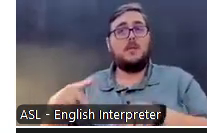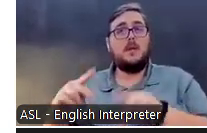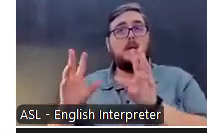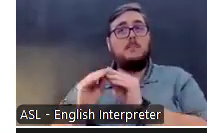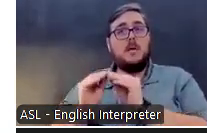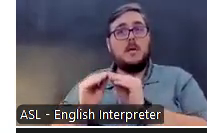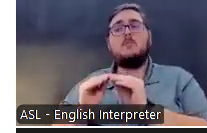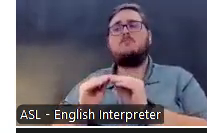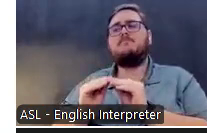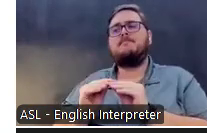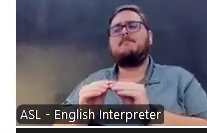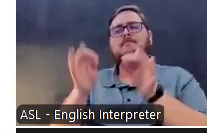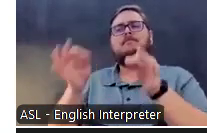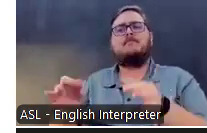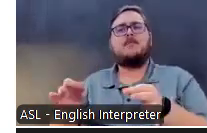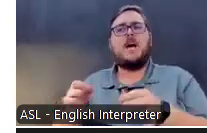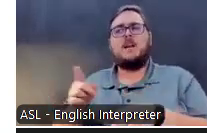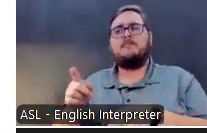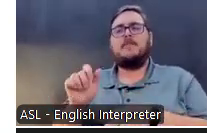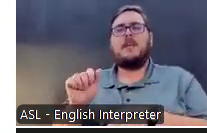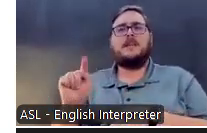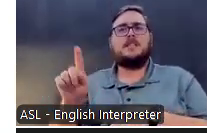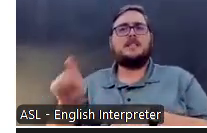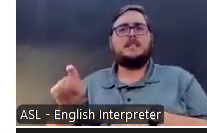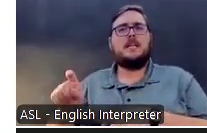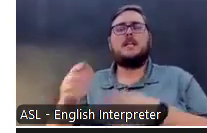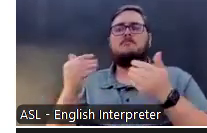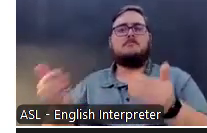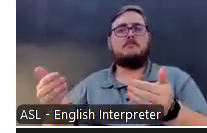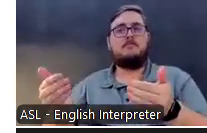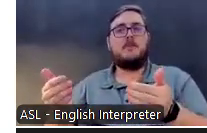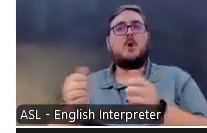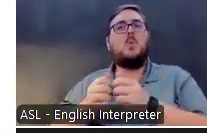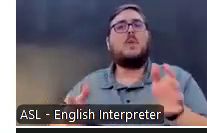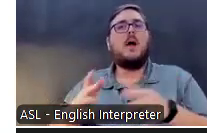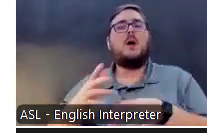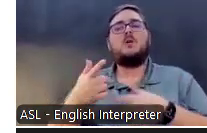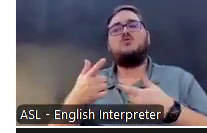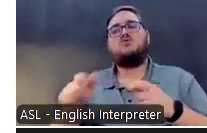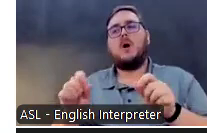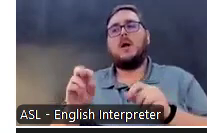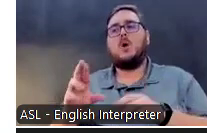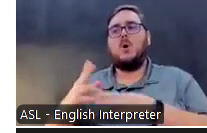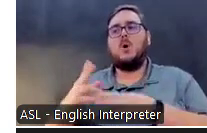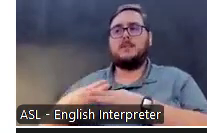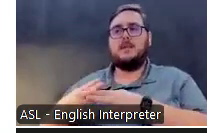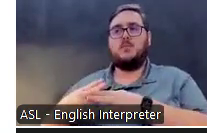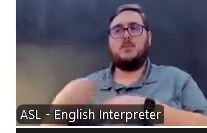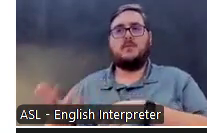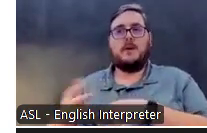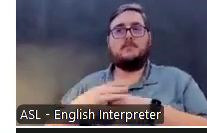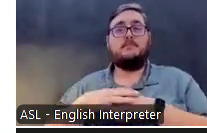or evaluate it. For instance, a teacher may suggest a graphic organizer for a student to help with